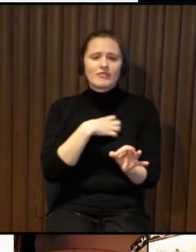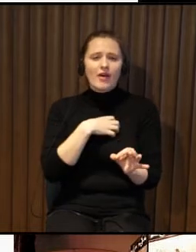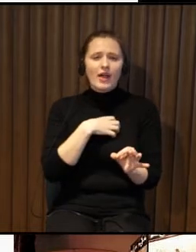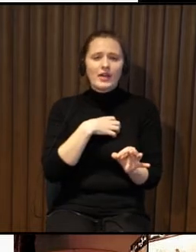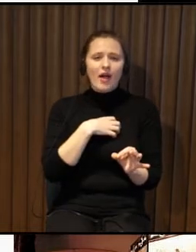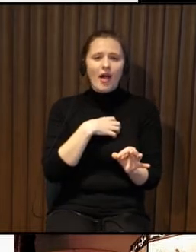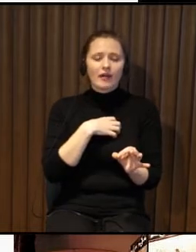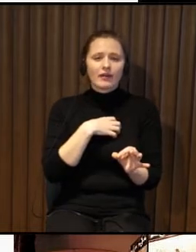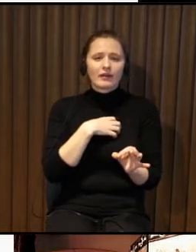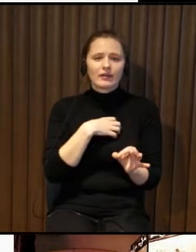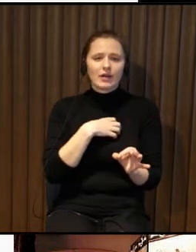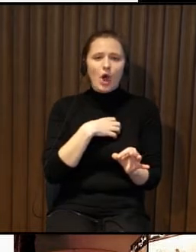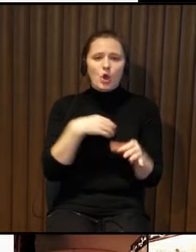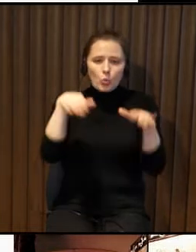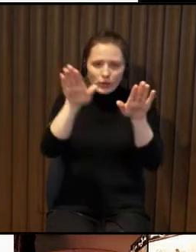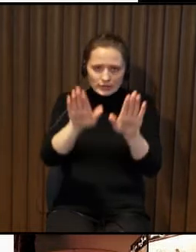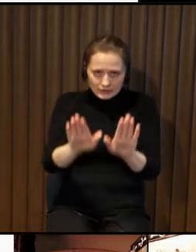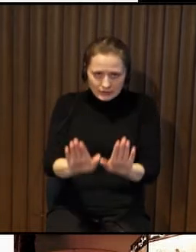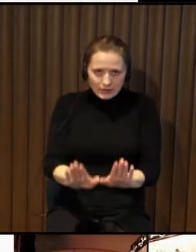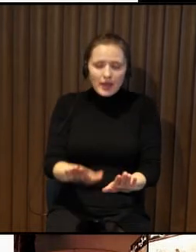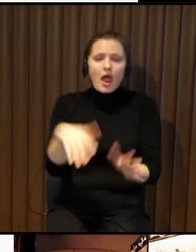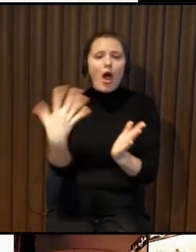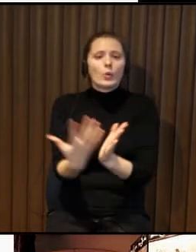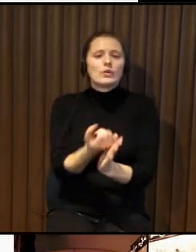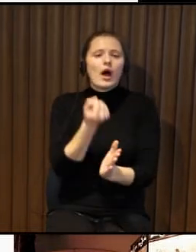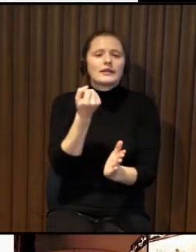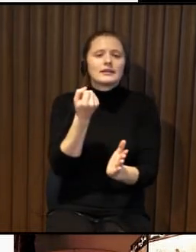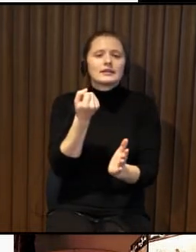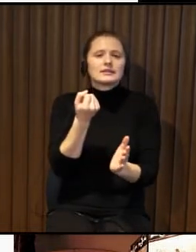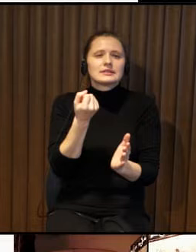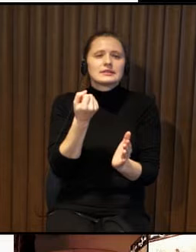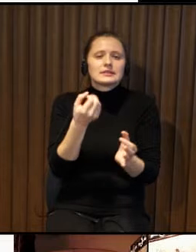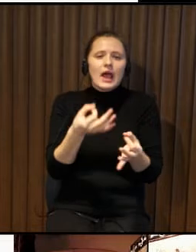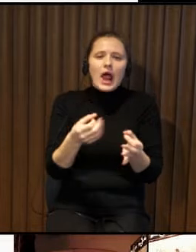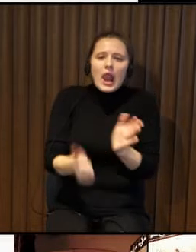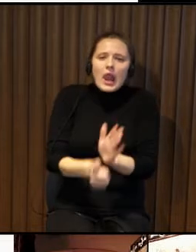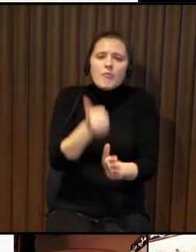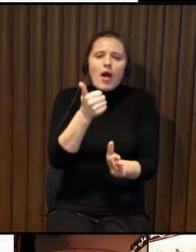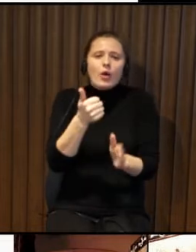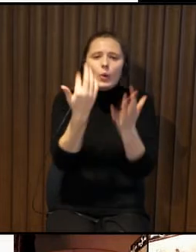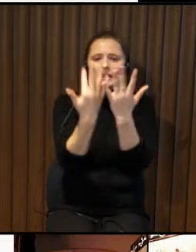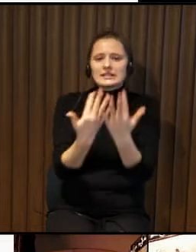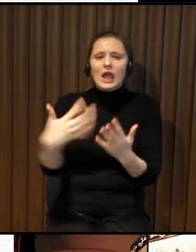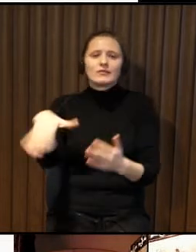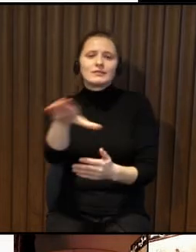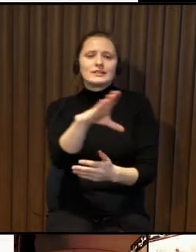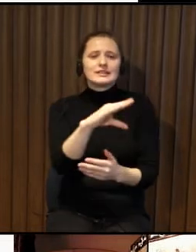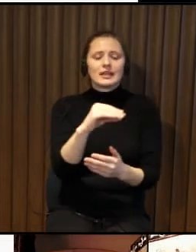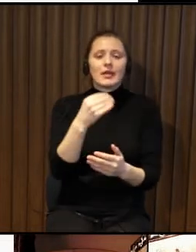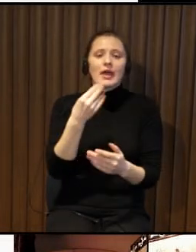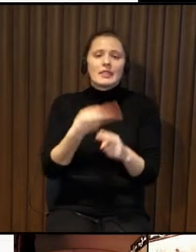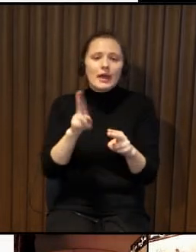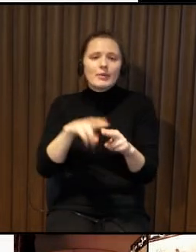small hill and find the global optima. To do this, we need to work with the people that are at the bottom, who have the